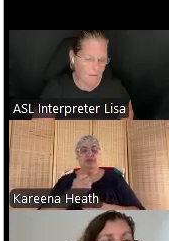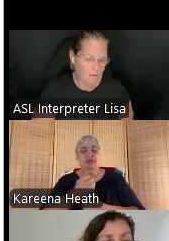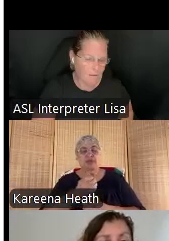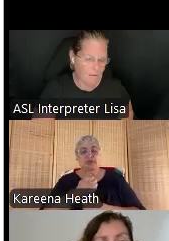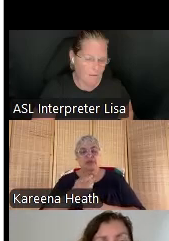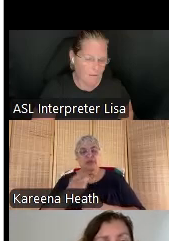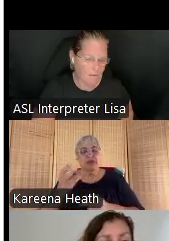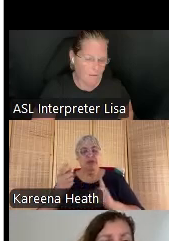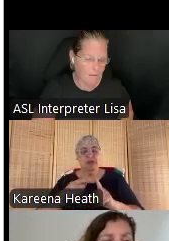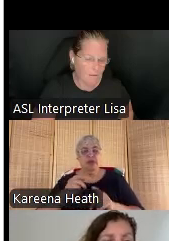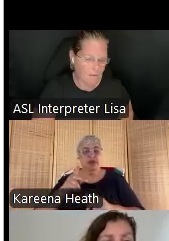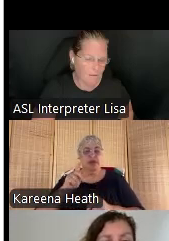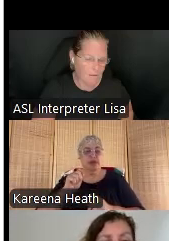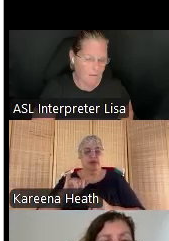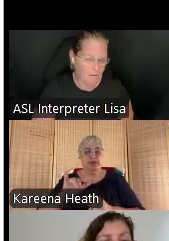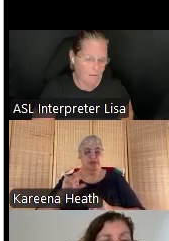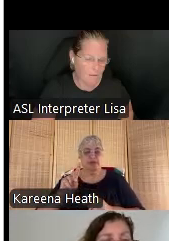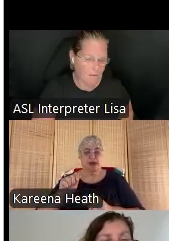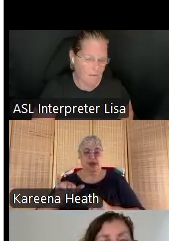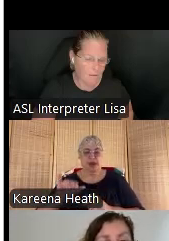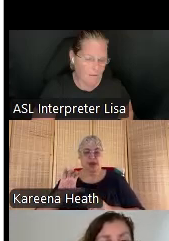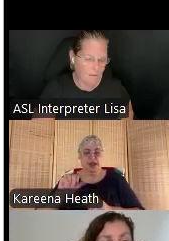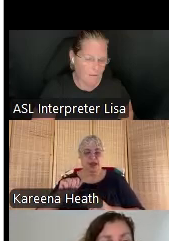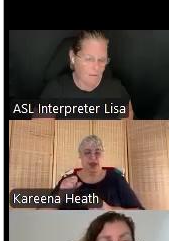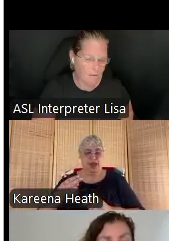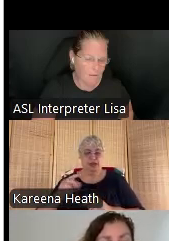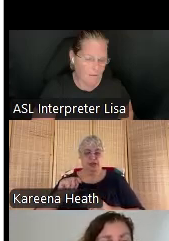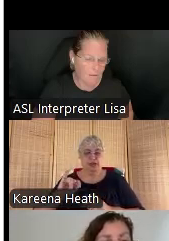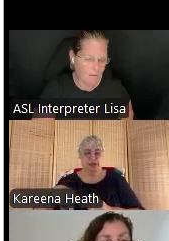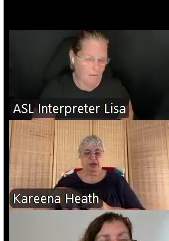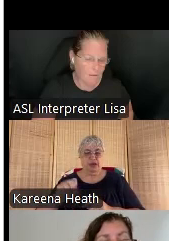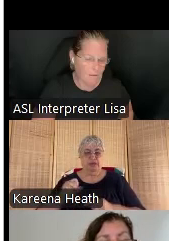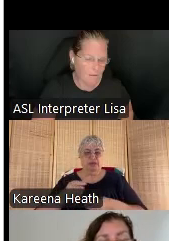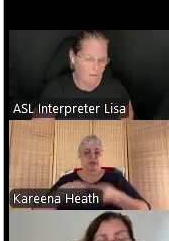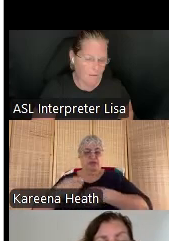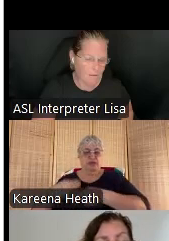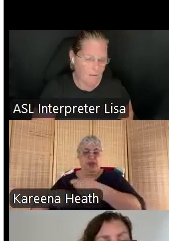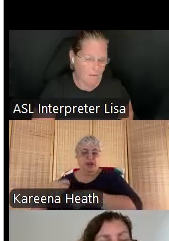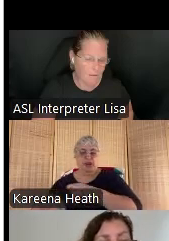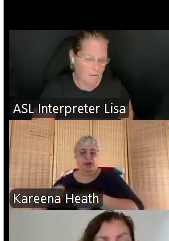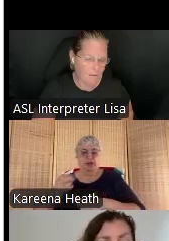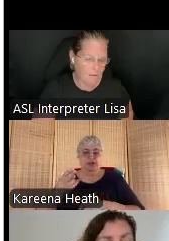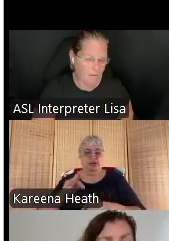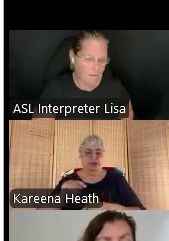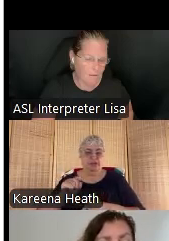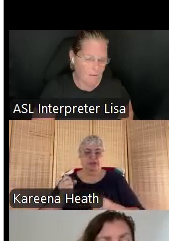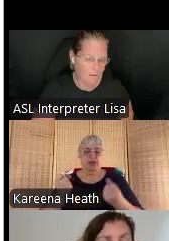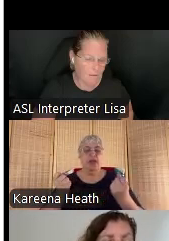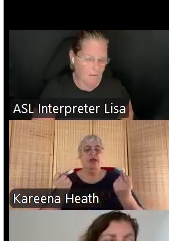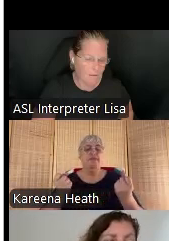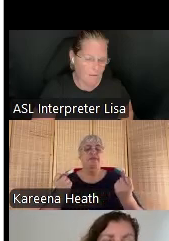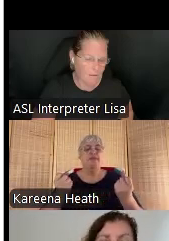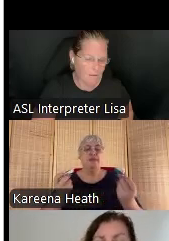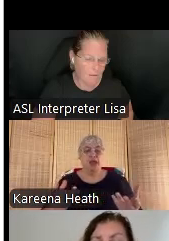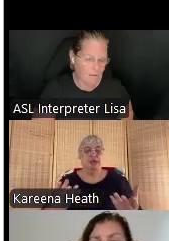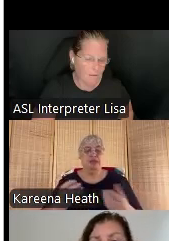the payday, cash tips, rotating shifts, multiple prescription medications.